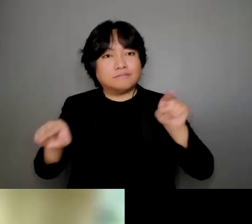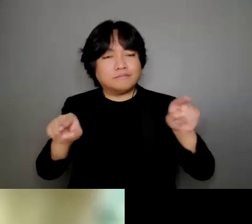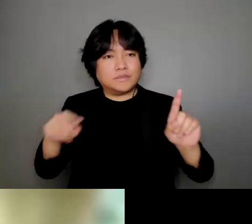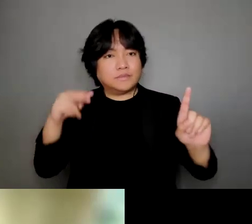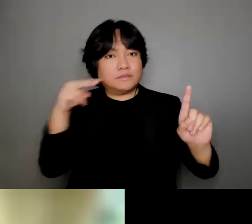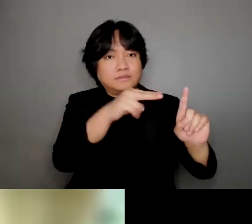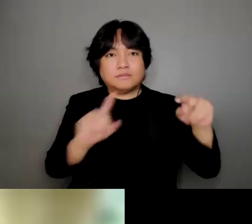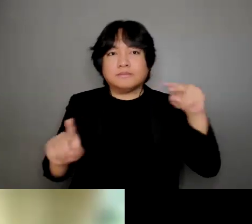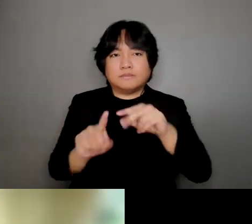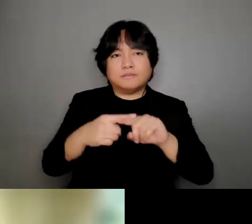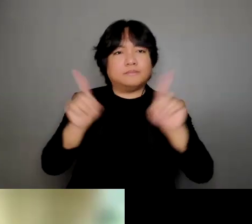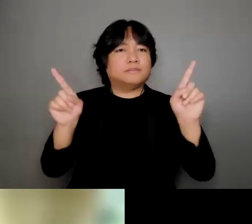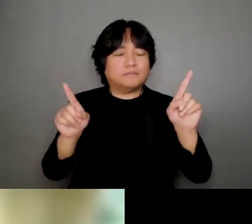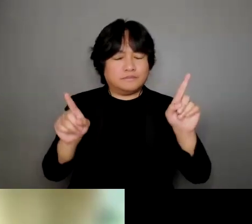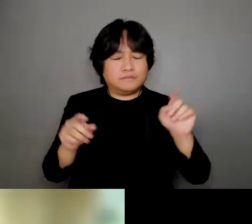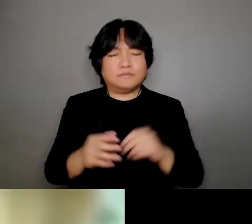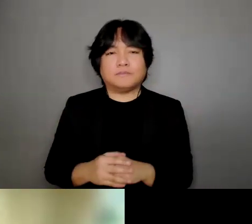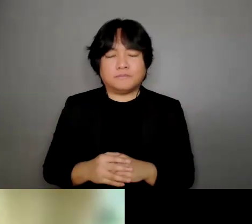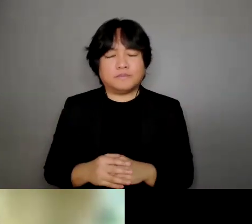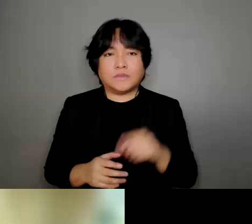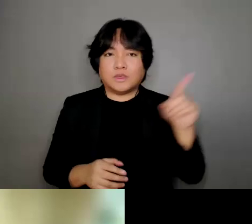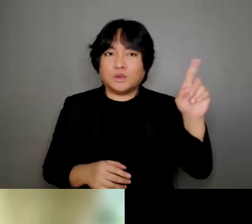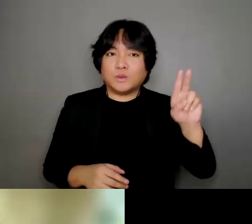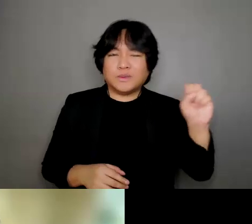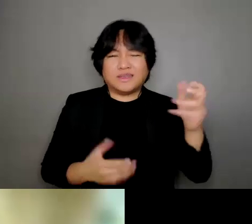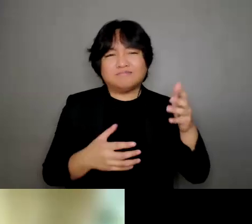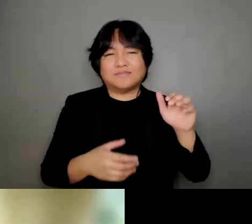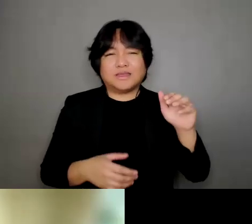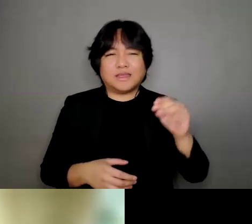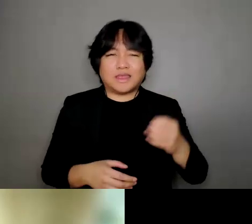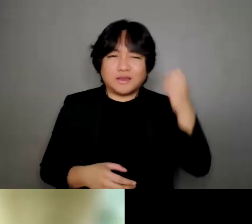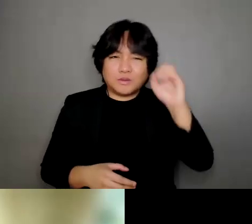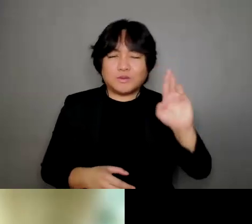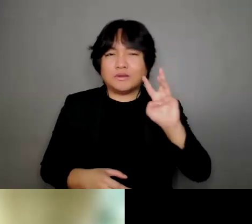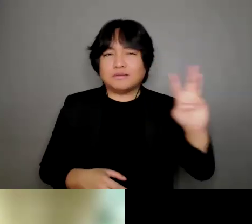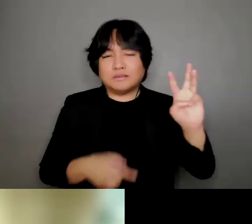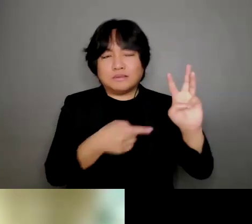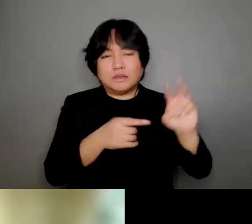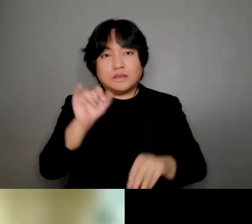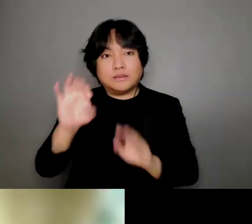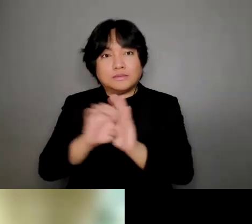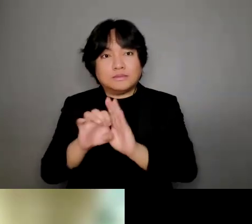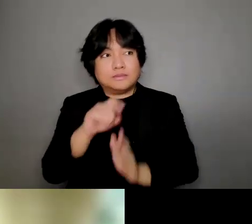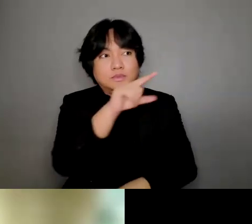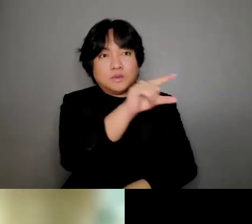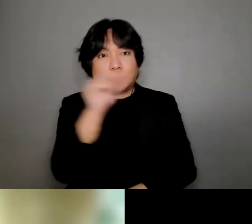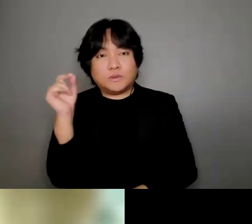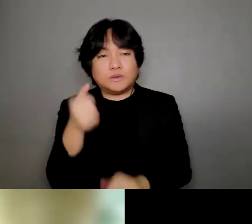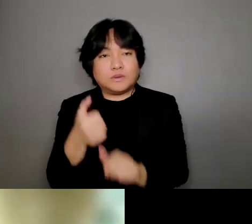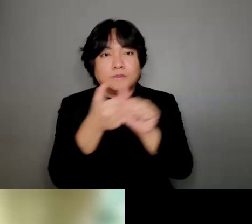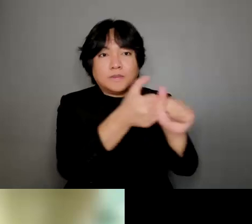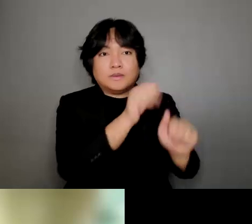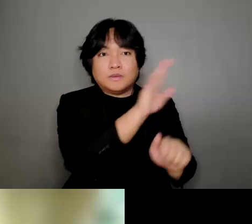in Western countries. At kapag pinilit natin gamitin yung Western labels na ito,